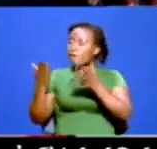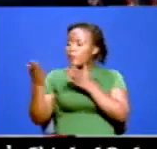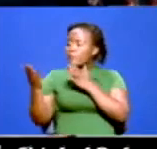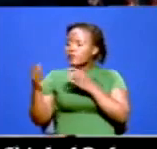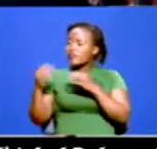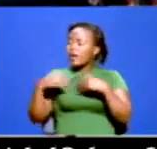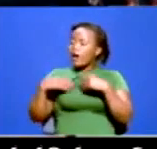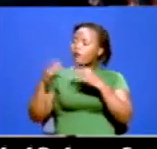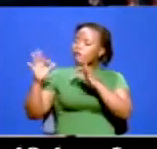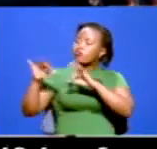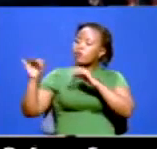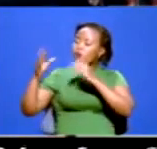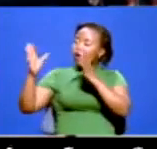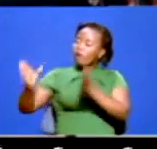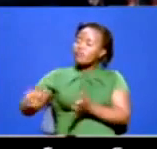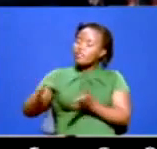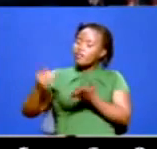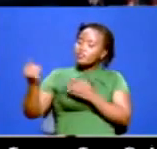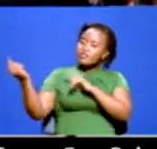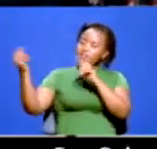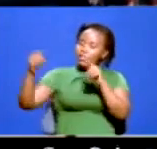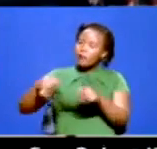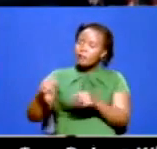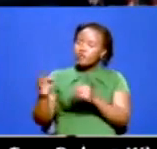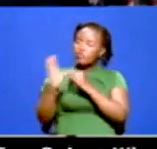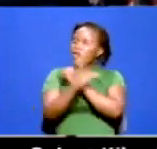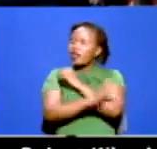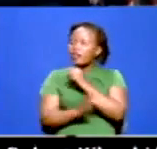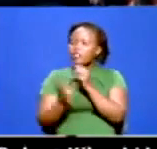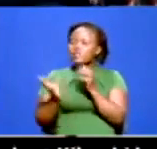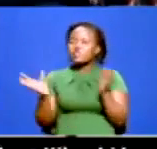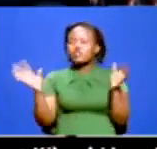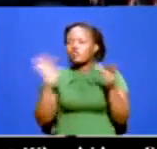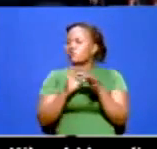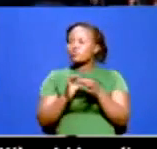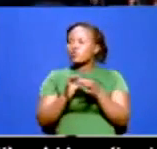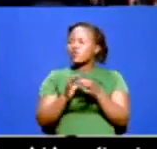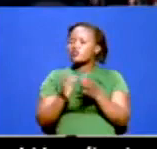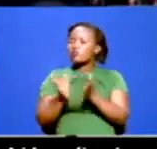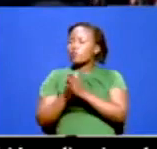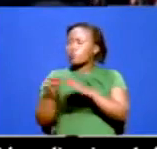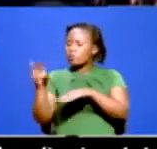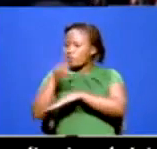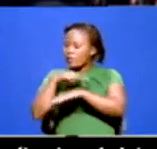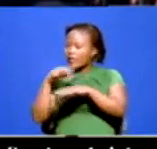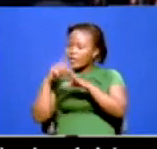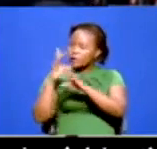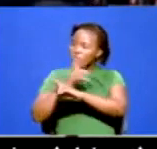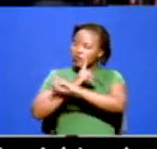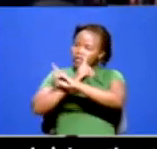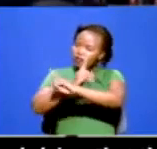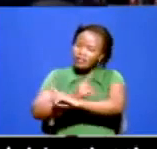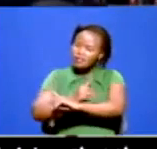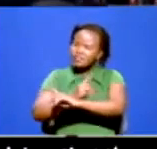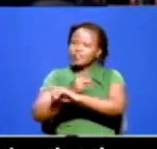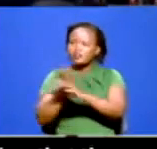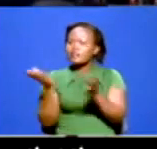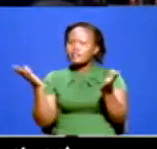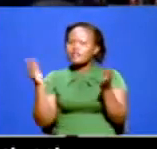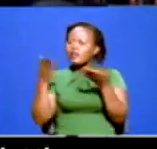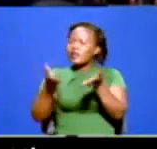right, other countries to come train, yes, the National Defense College and the people who will come to the National Defense University, Kenya? Right. Yes. Where's the